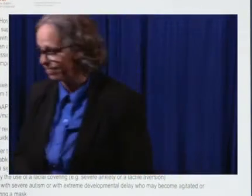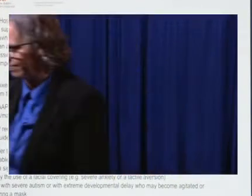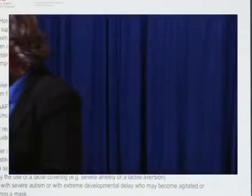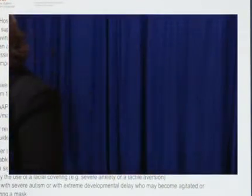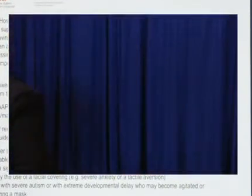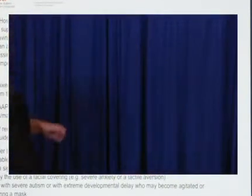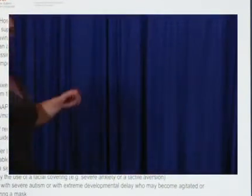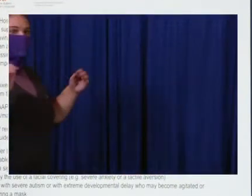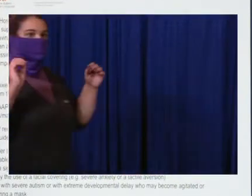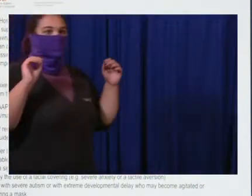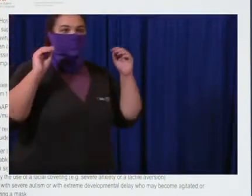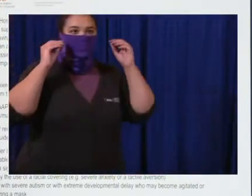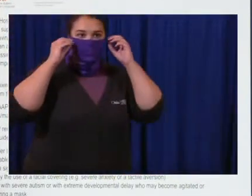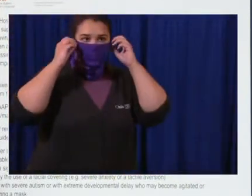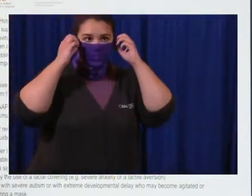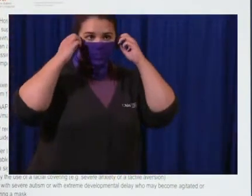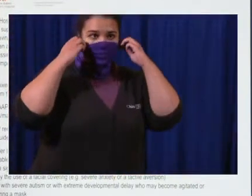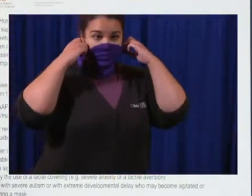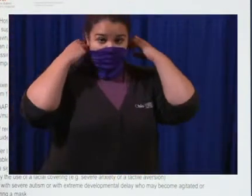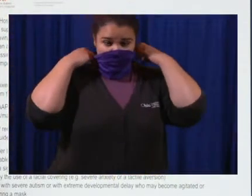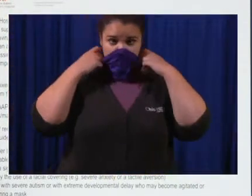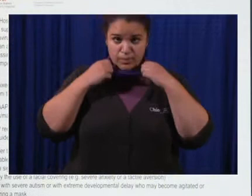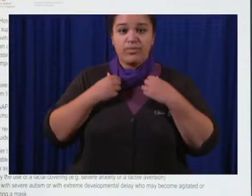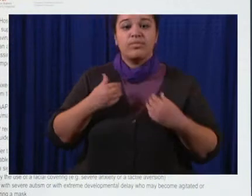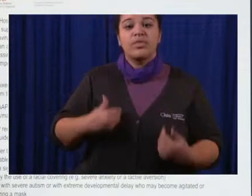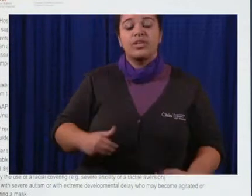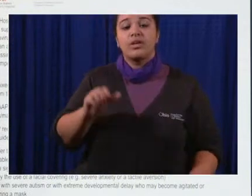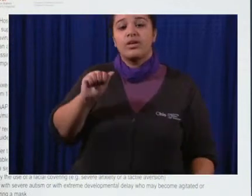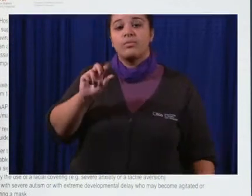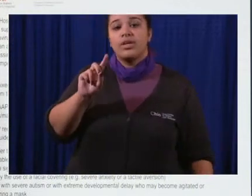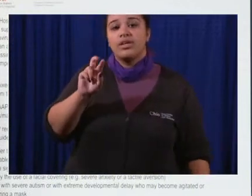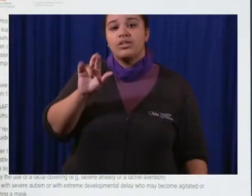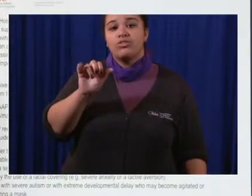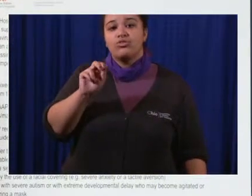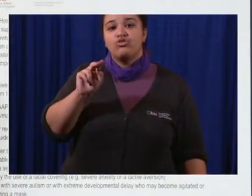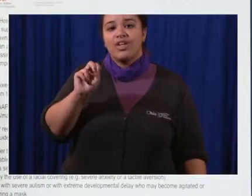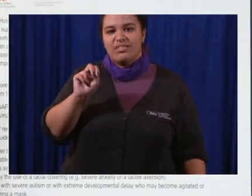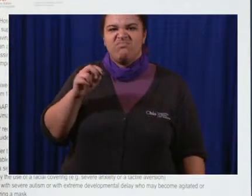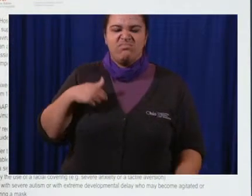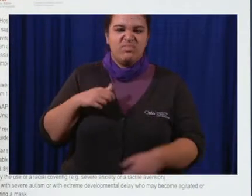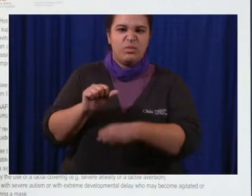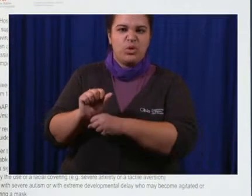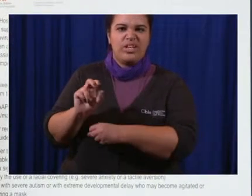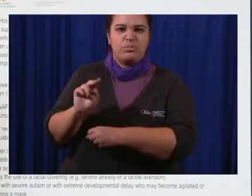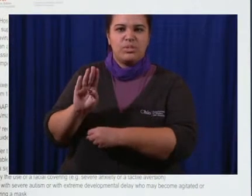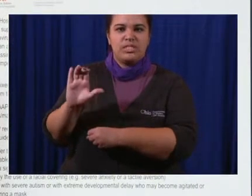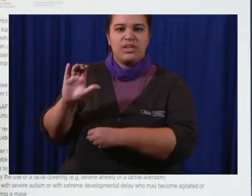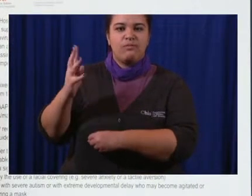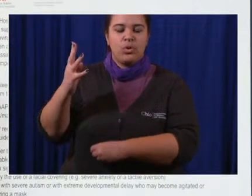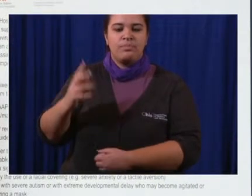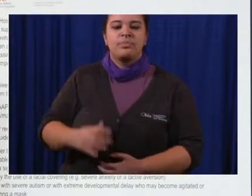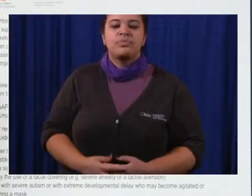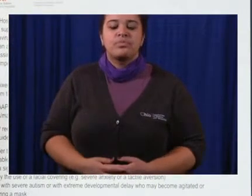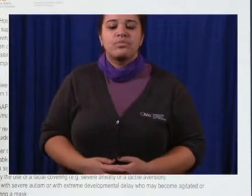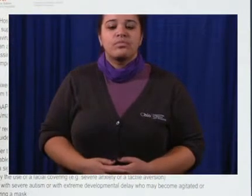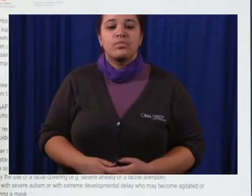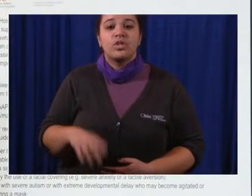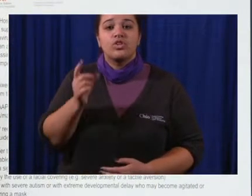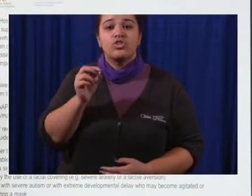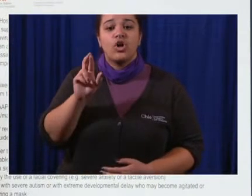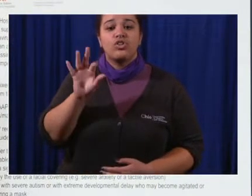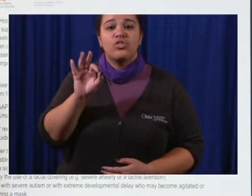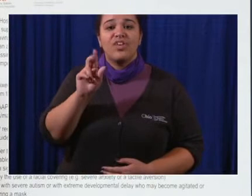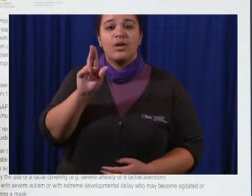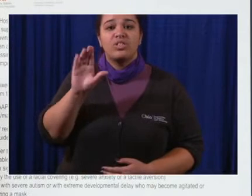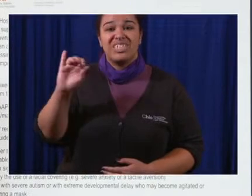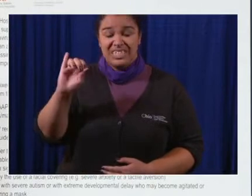Adrienne Robbins, NBC4. Governor DeWine, Dr. Fauci said the U.S. needs to get a hold on the virus and get down to 10,000 new cases a